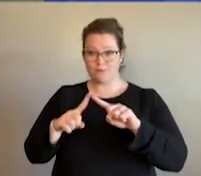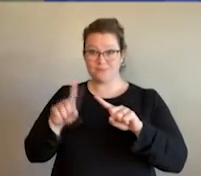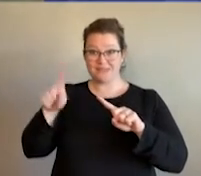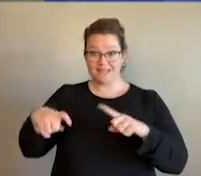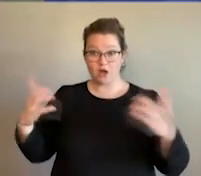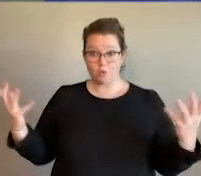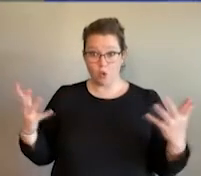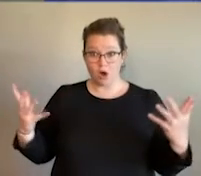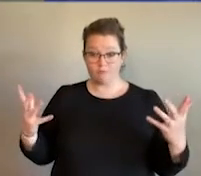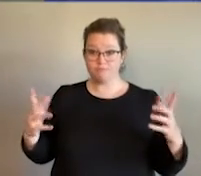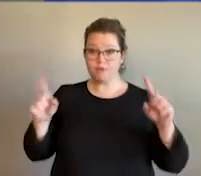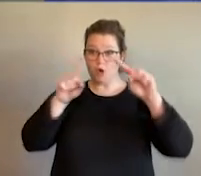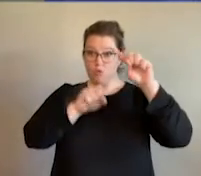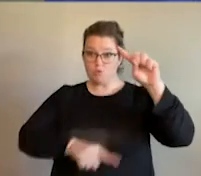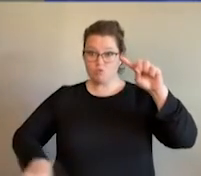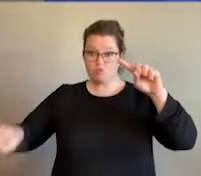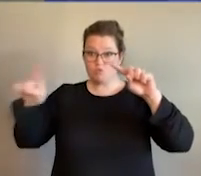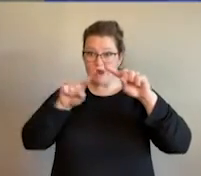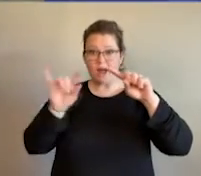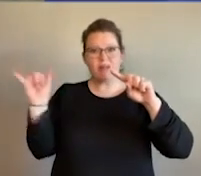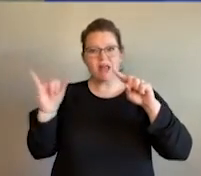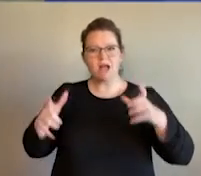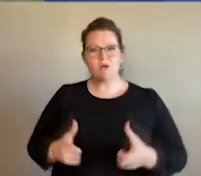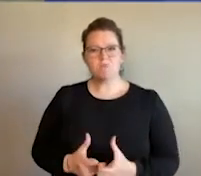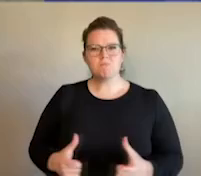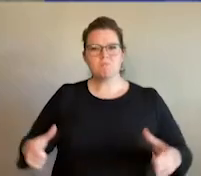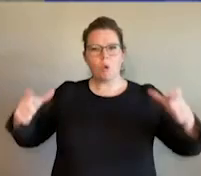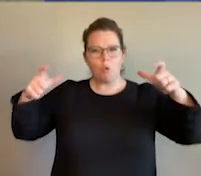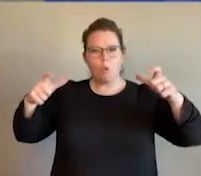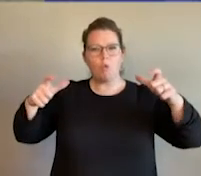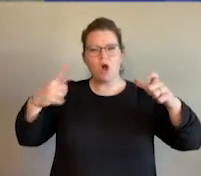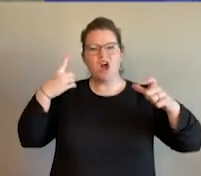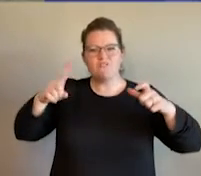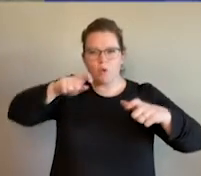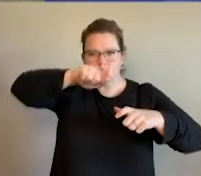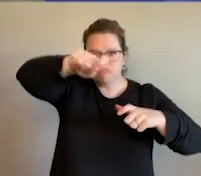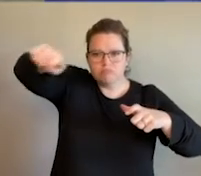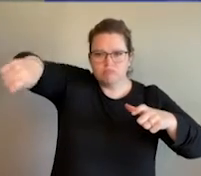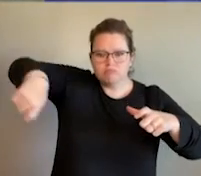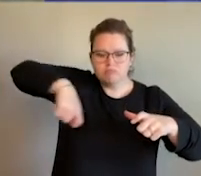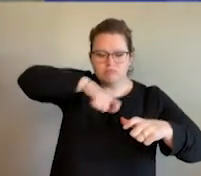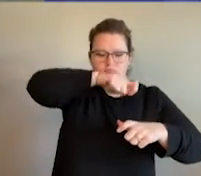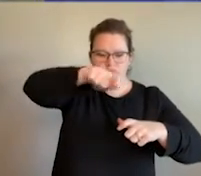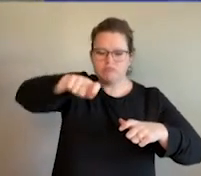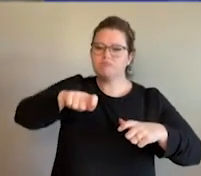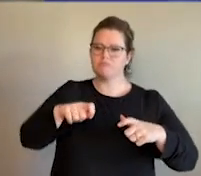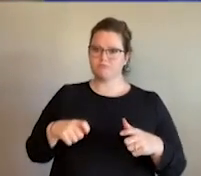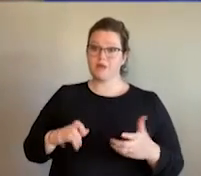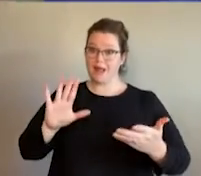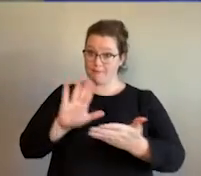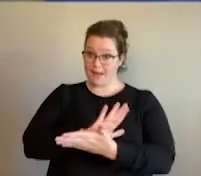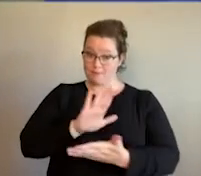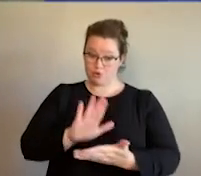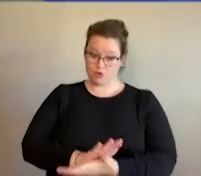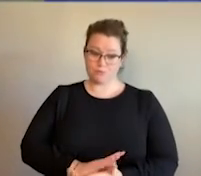and round to trace. A bowl is perfect. A piece of paper.